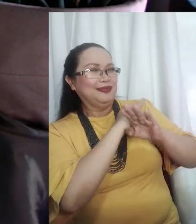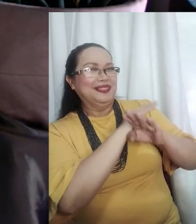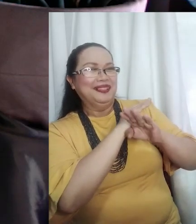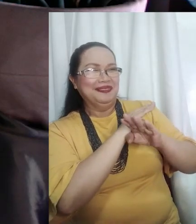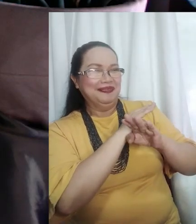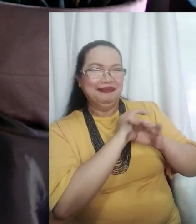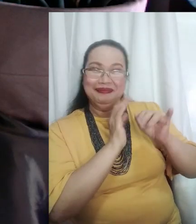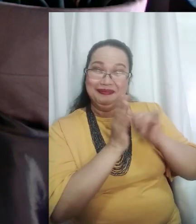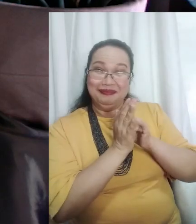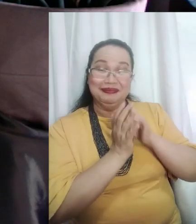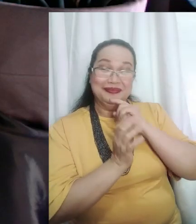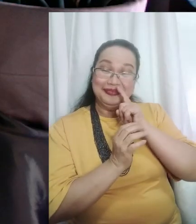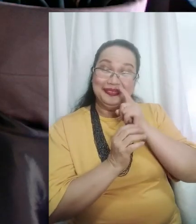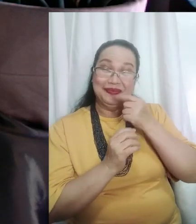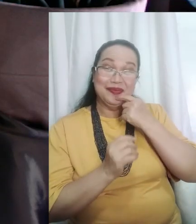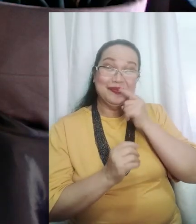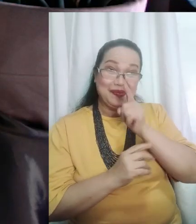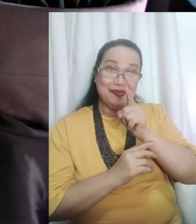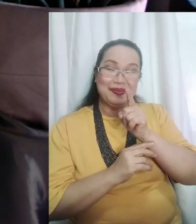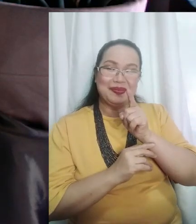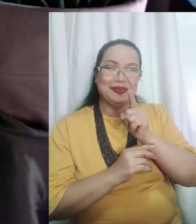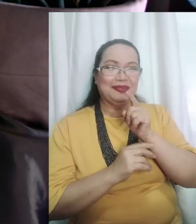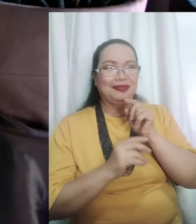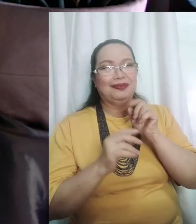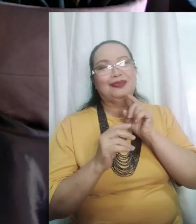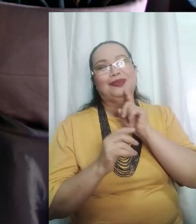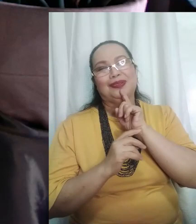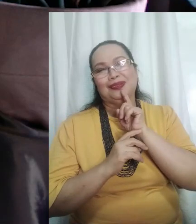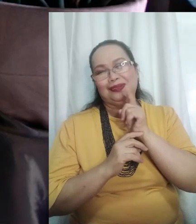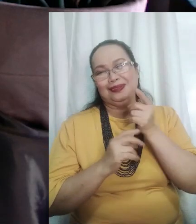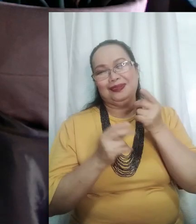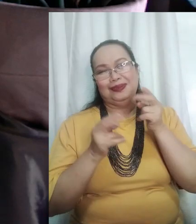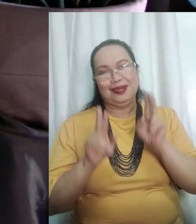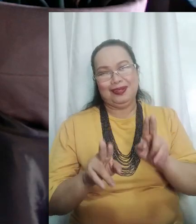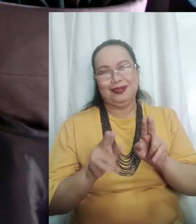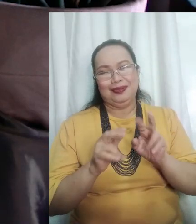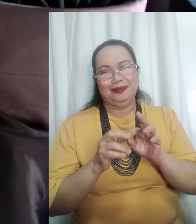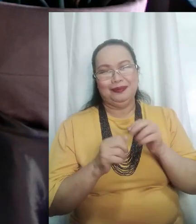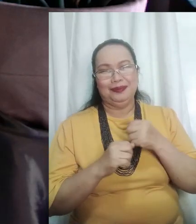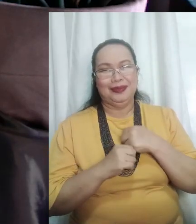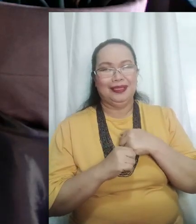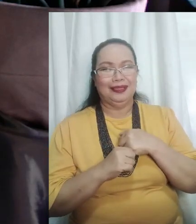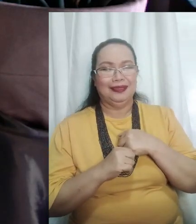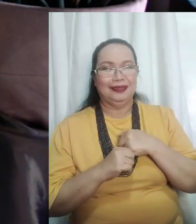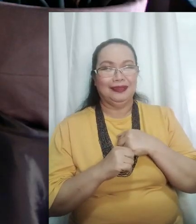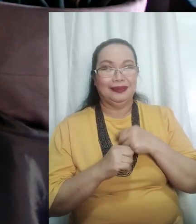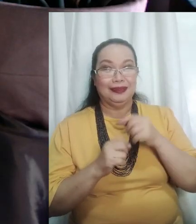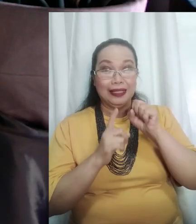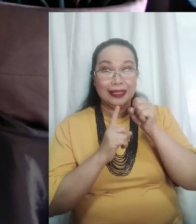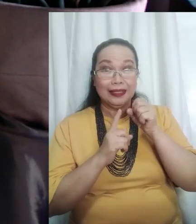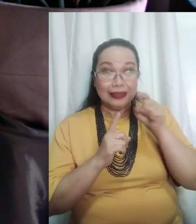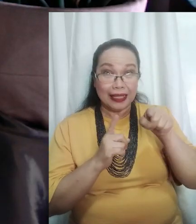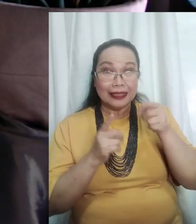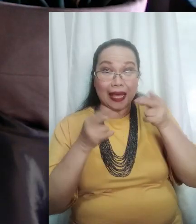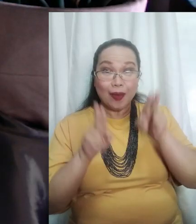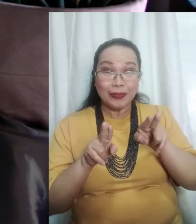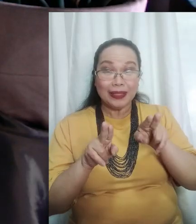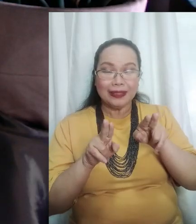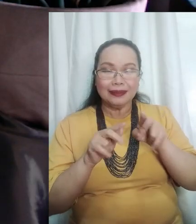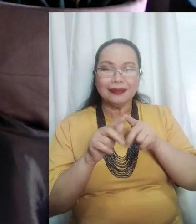iwan, di ba? Wow, what a drama, no? But that